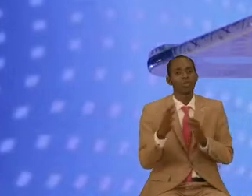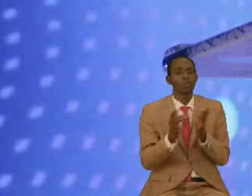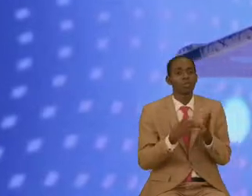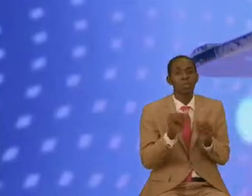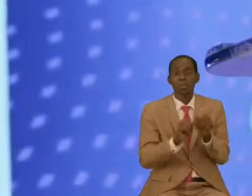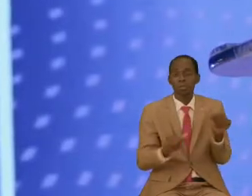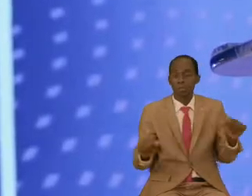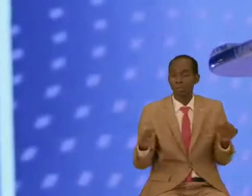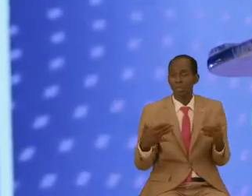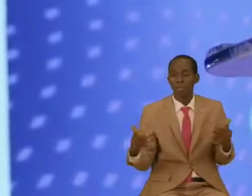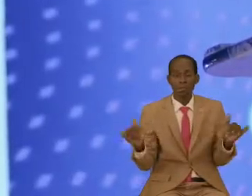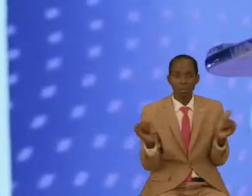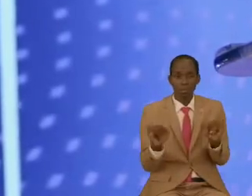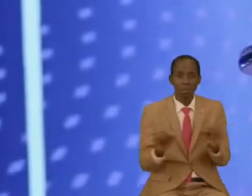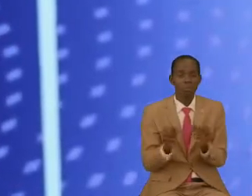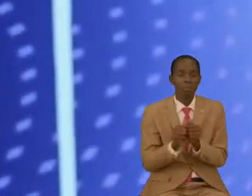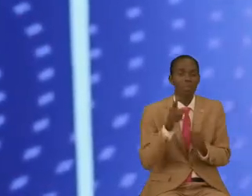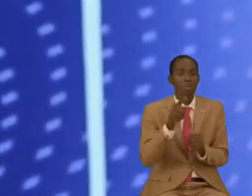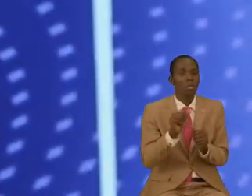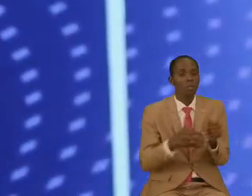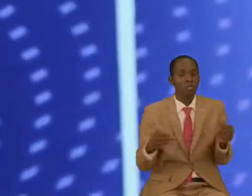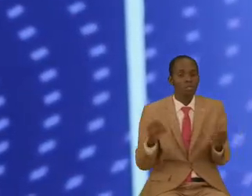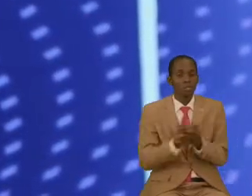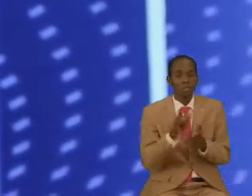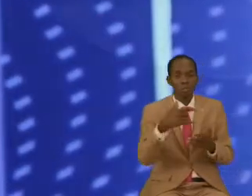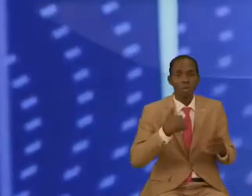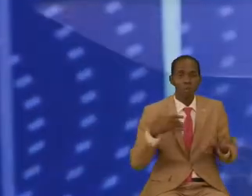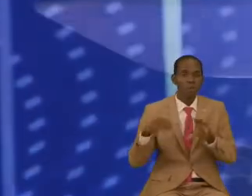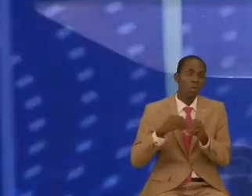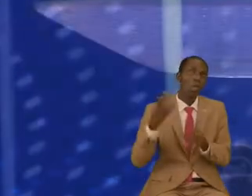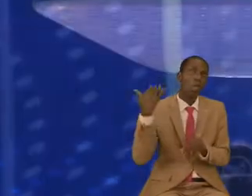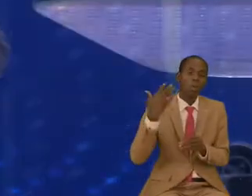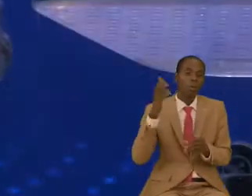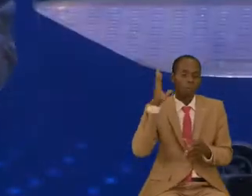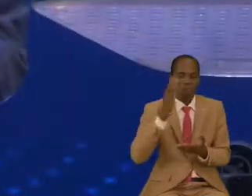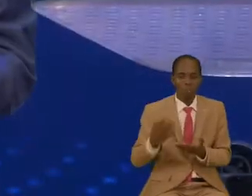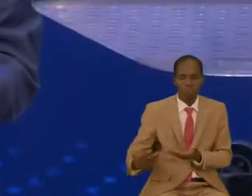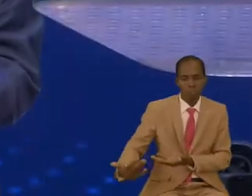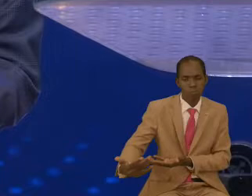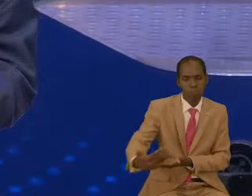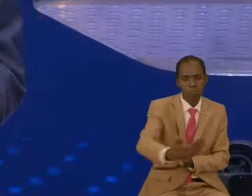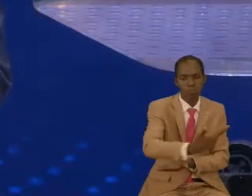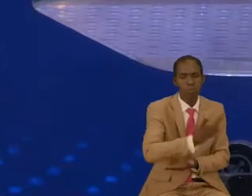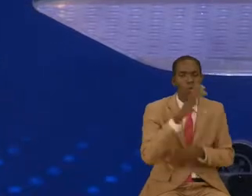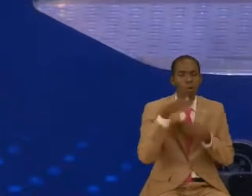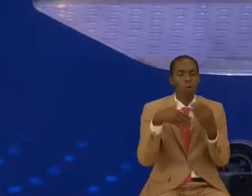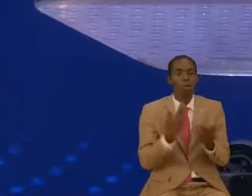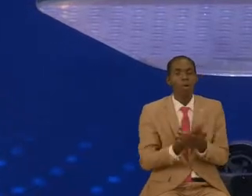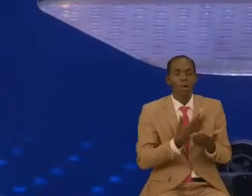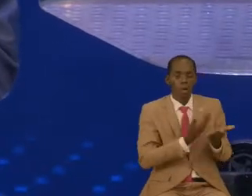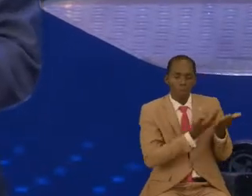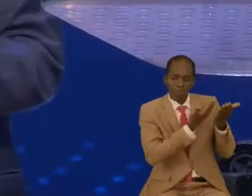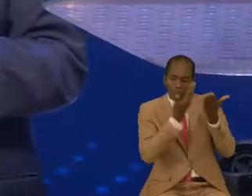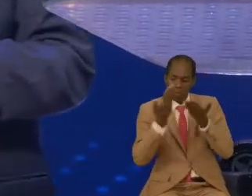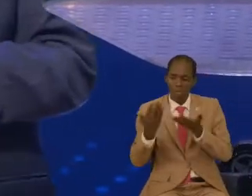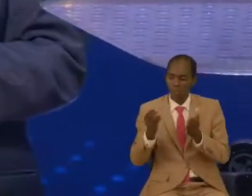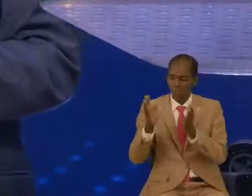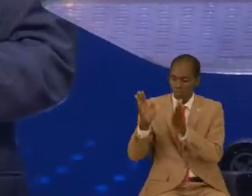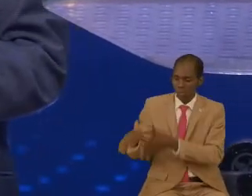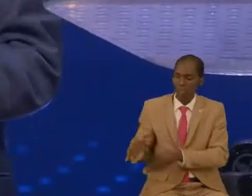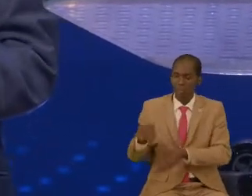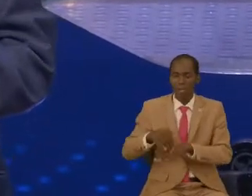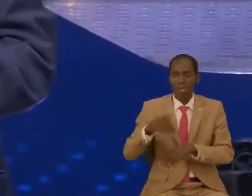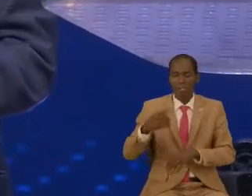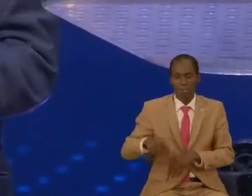you've done in the past, you bundle everything together and you come and drop at the feet of Jesus,